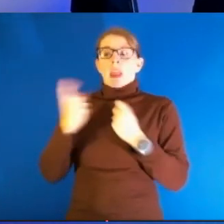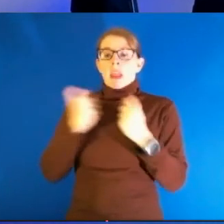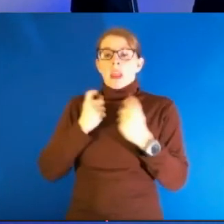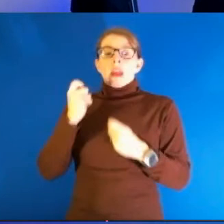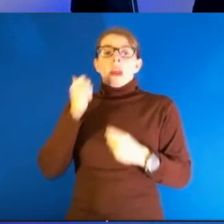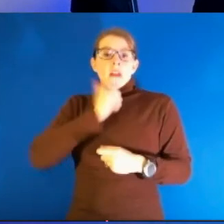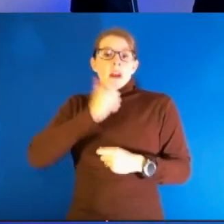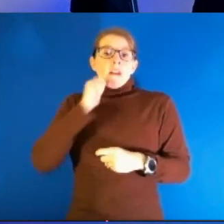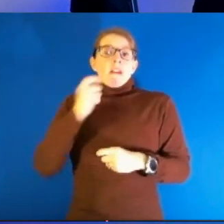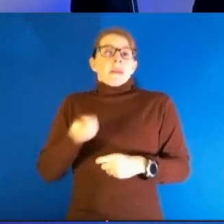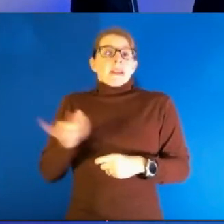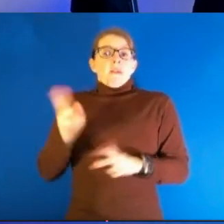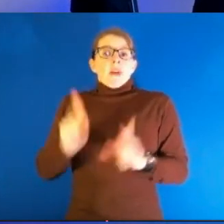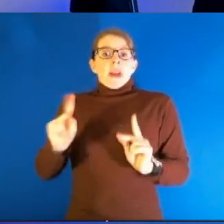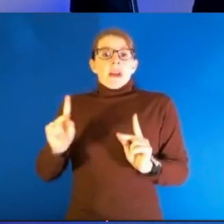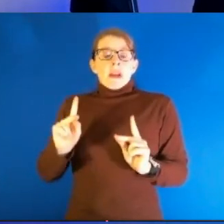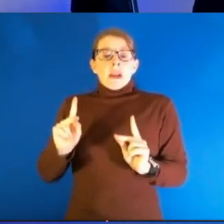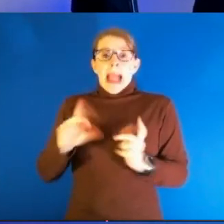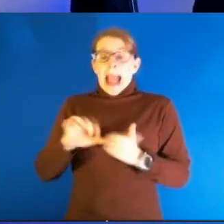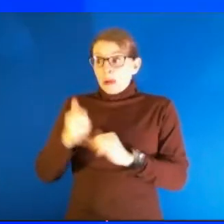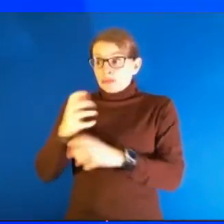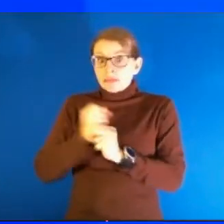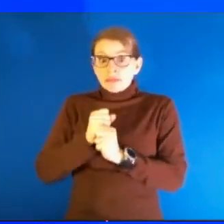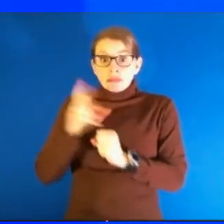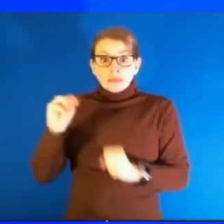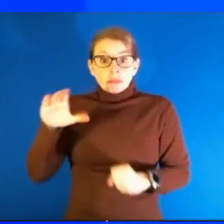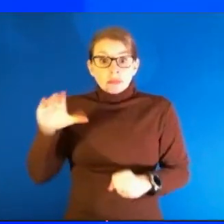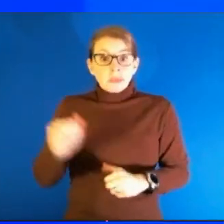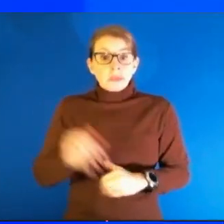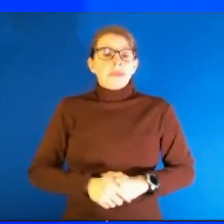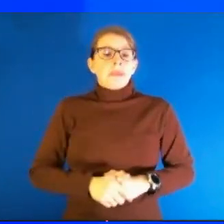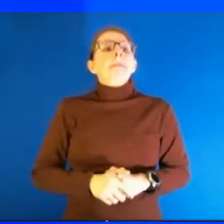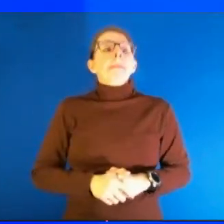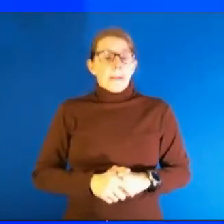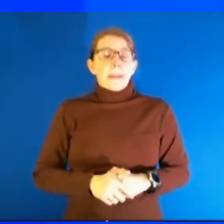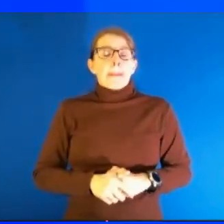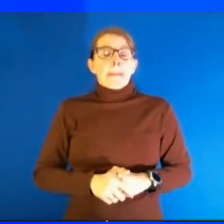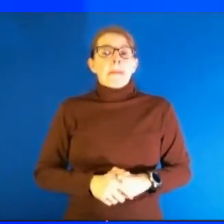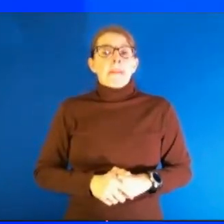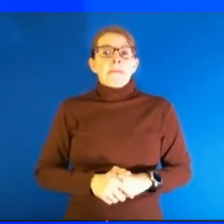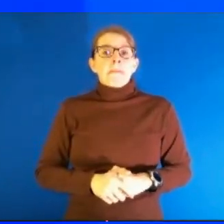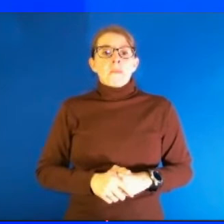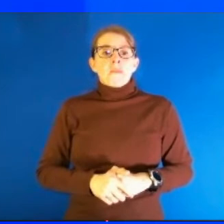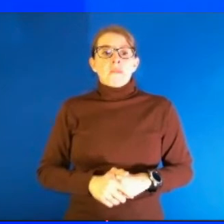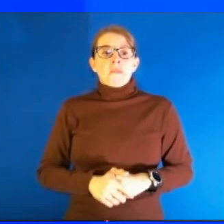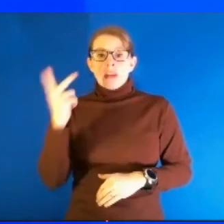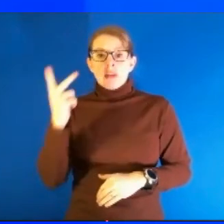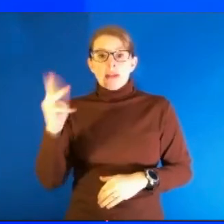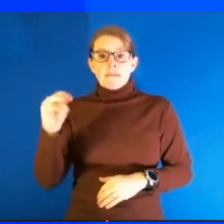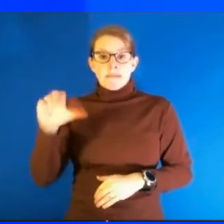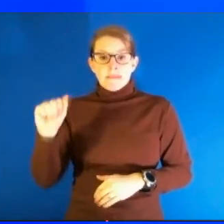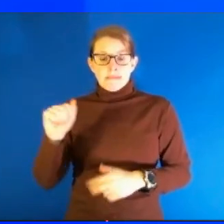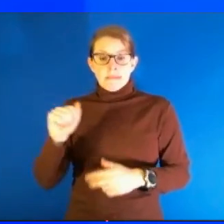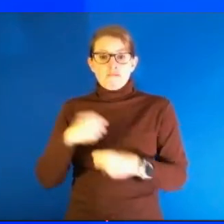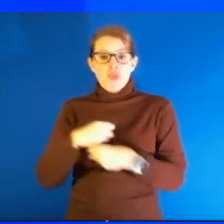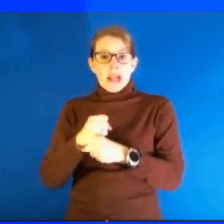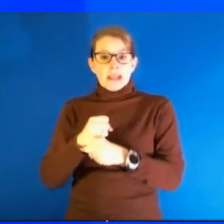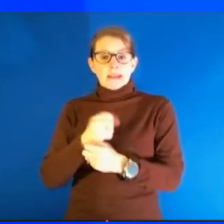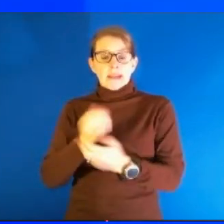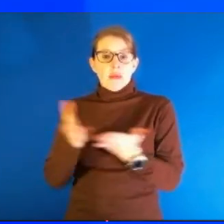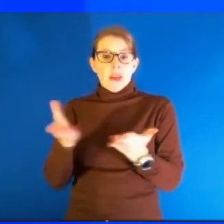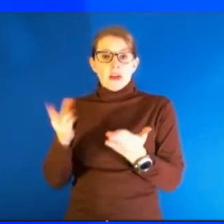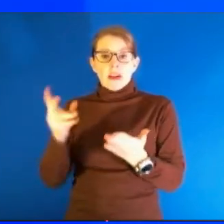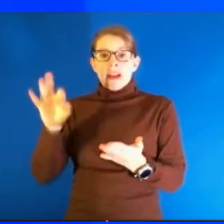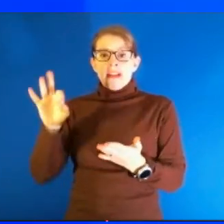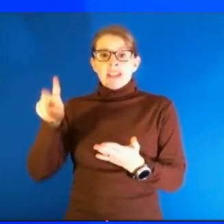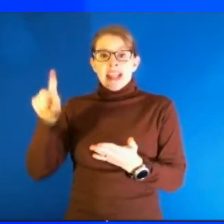people about how they get them. Yep. So, there's 3 monoclonal antibody products that are out there in the FDA, but only one